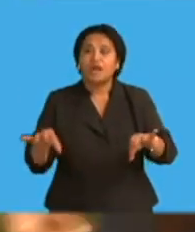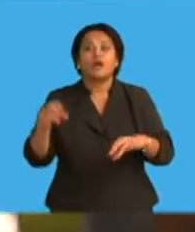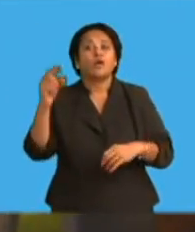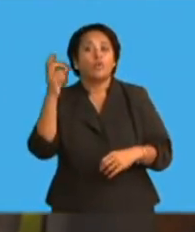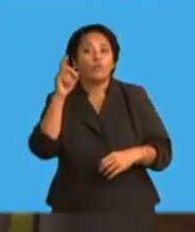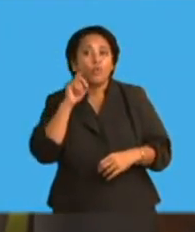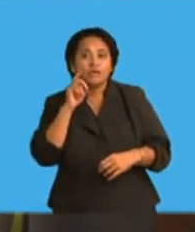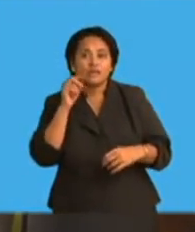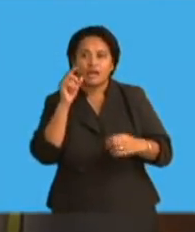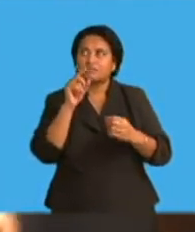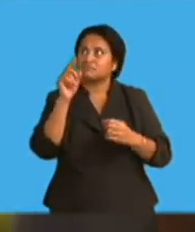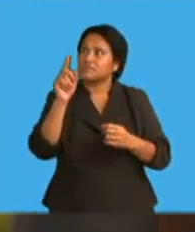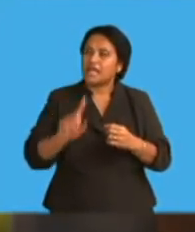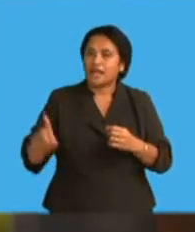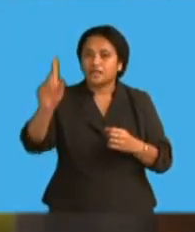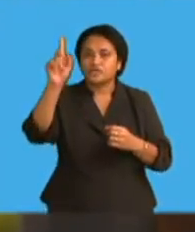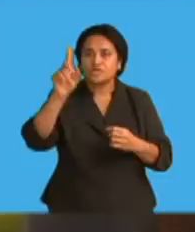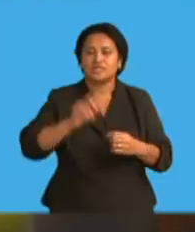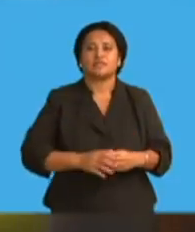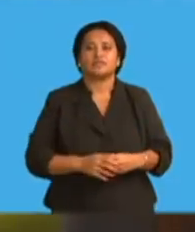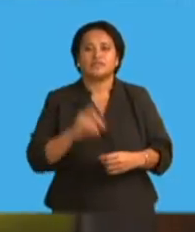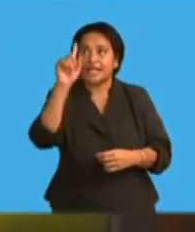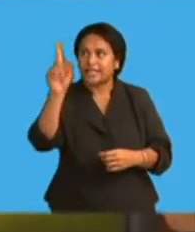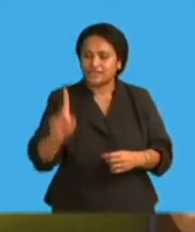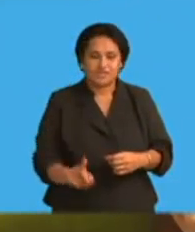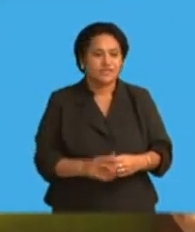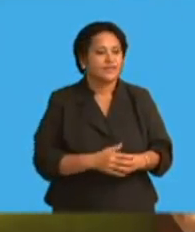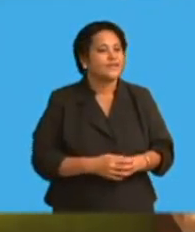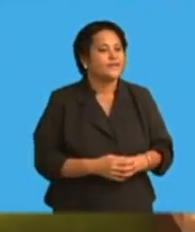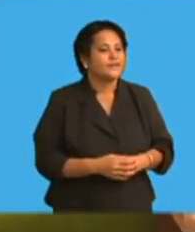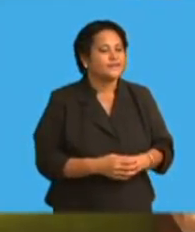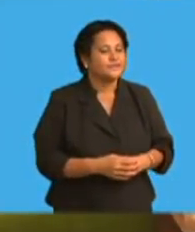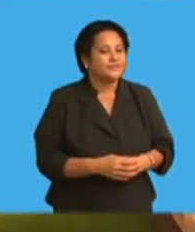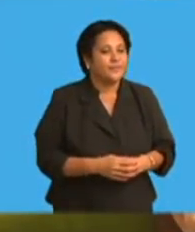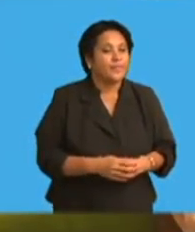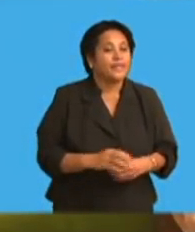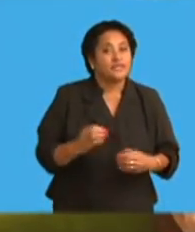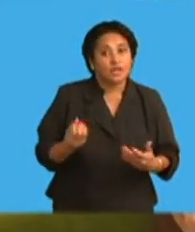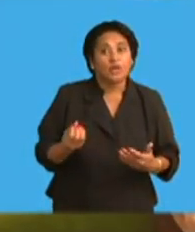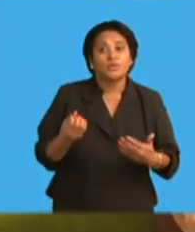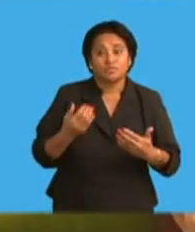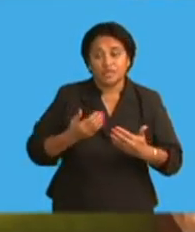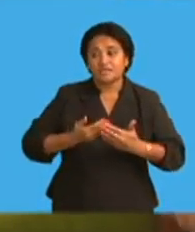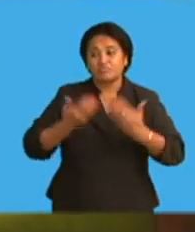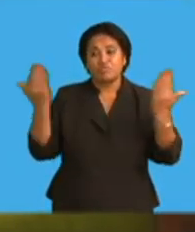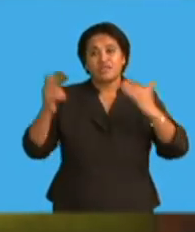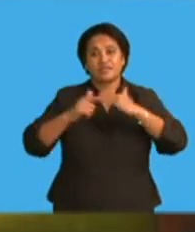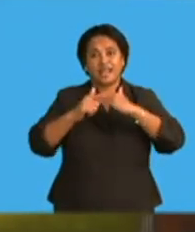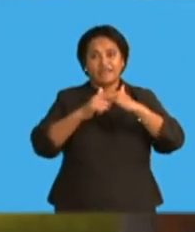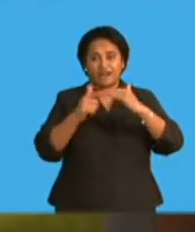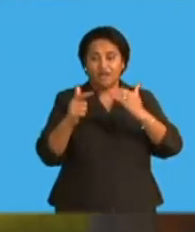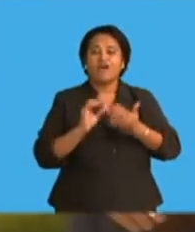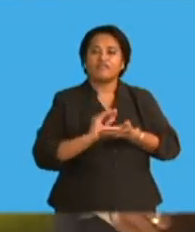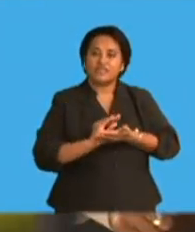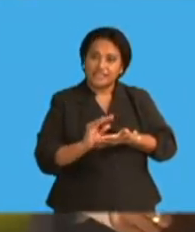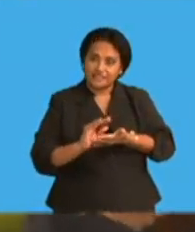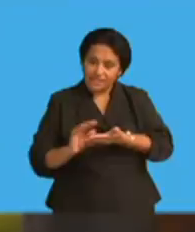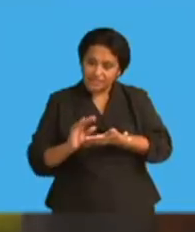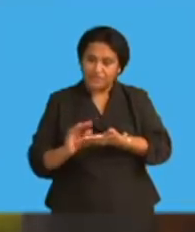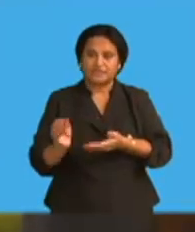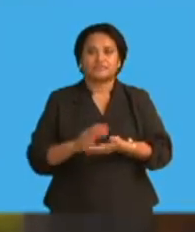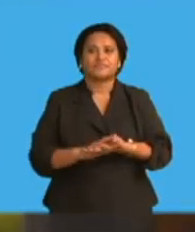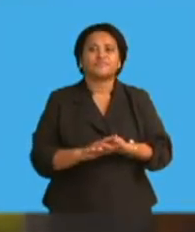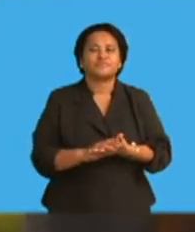Speaker, this is what we are focused on, Madam Speaker. Madam Speaker, and there is a huge level of investment. And the reason why there's a huge level of investment,